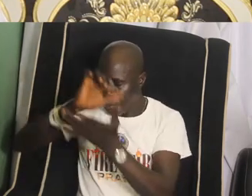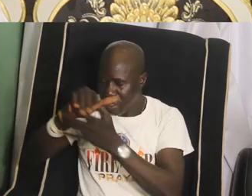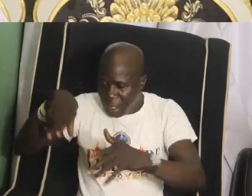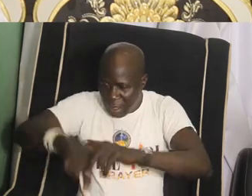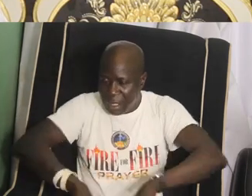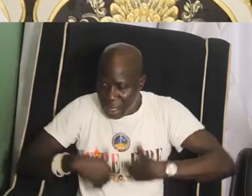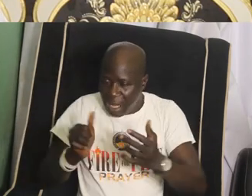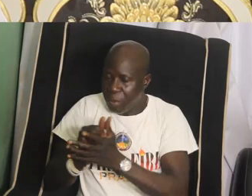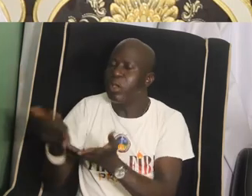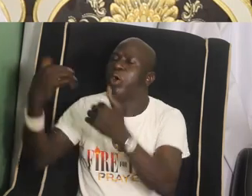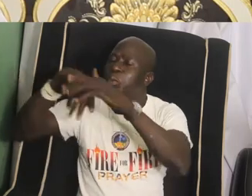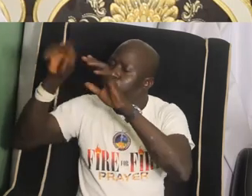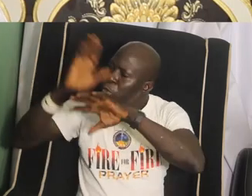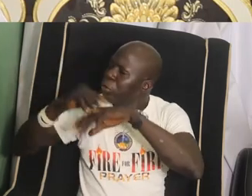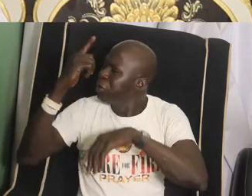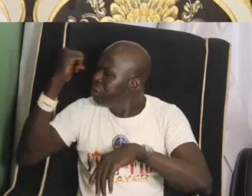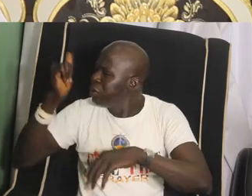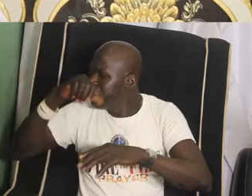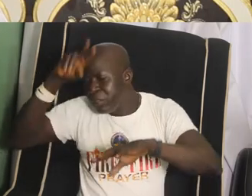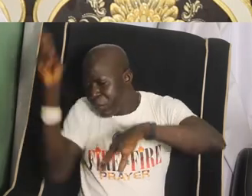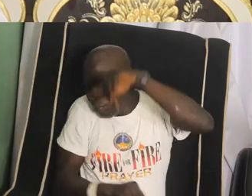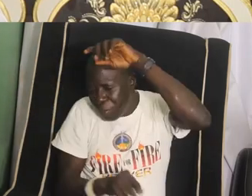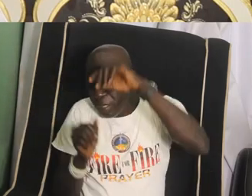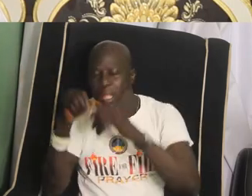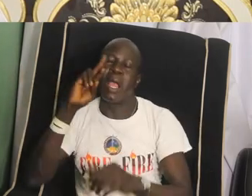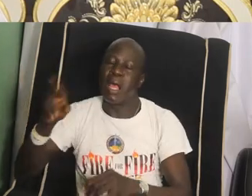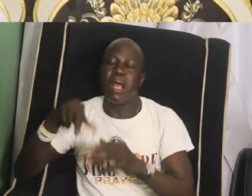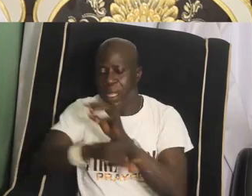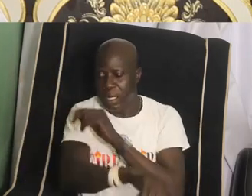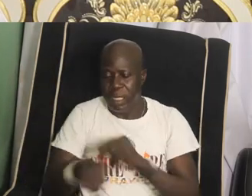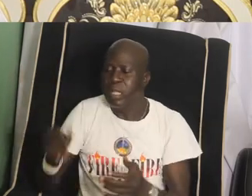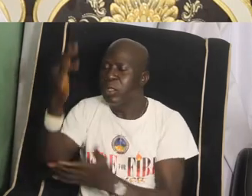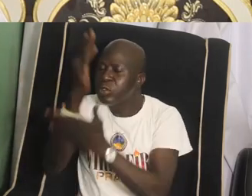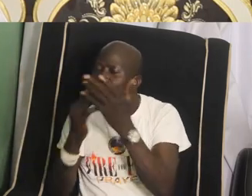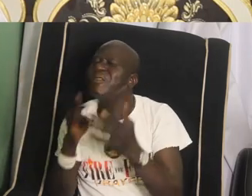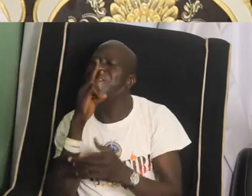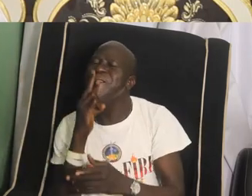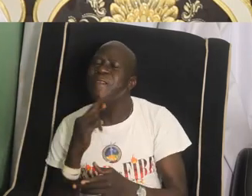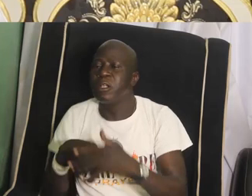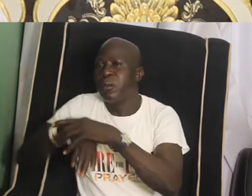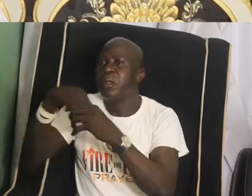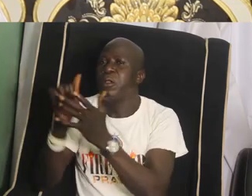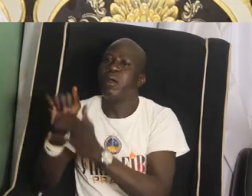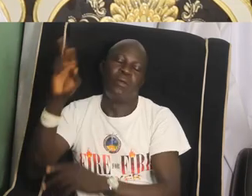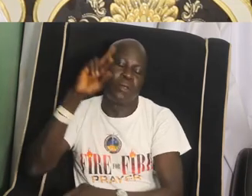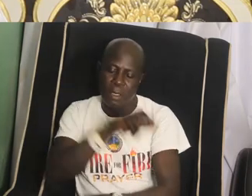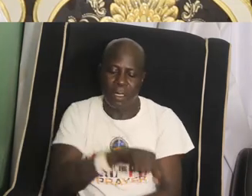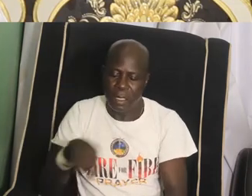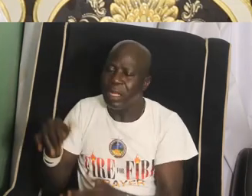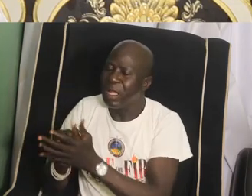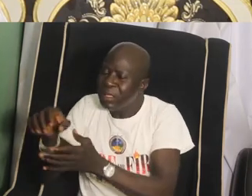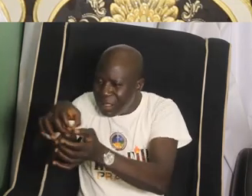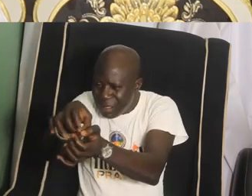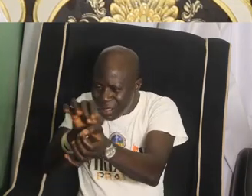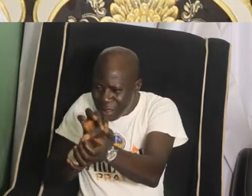to her in the dream and slapped her leg. And something gushed out from her leg and was plastered, and she removed